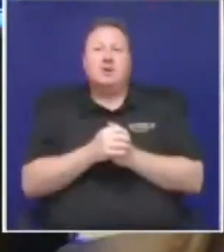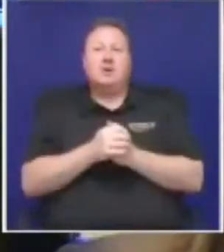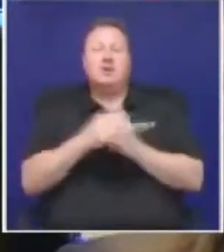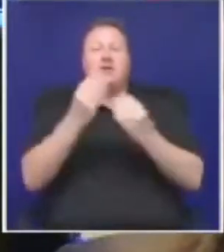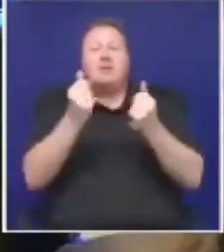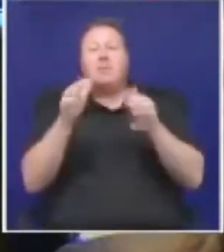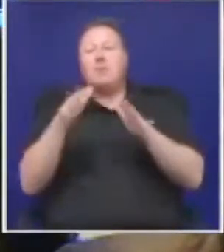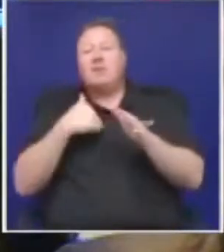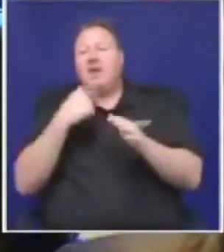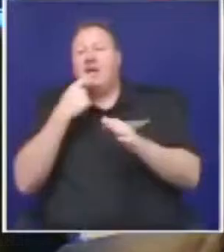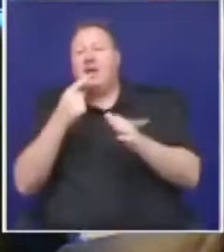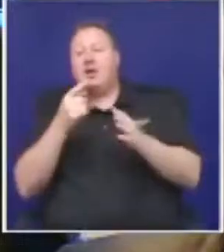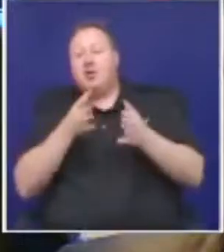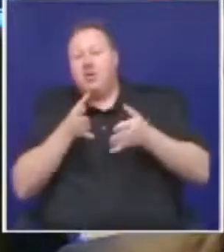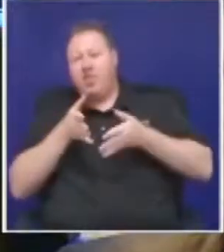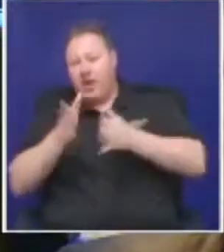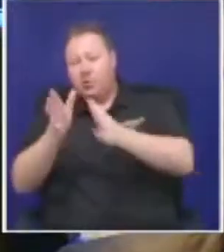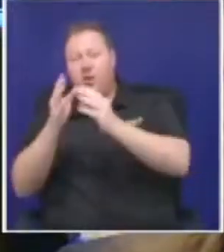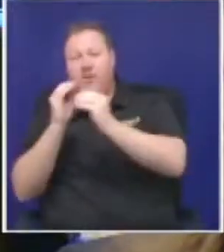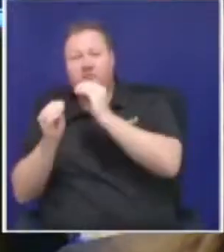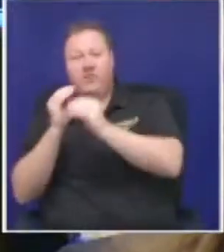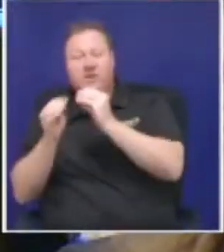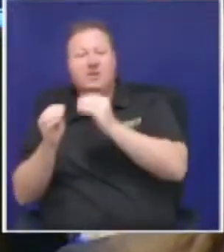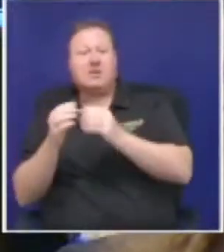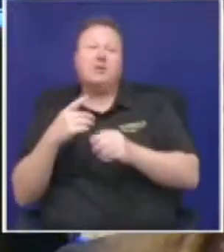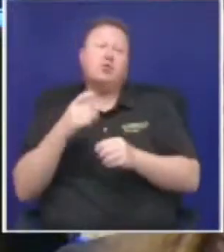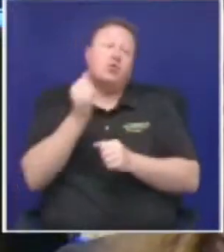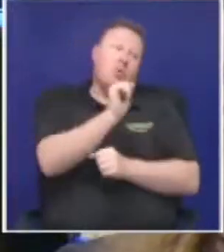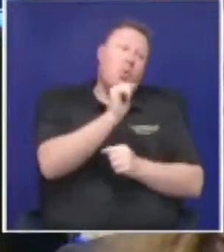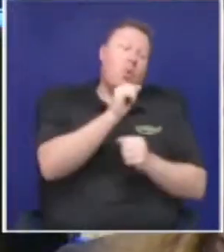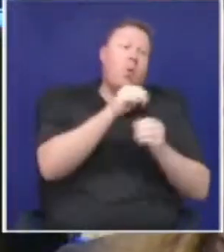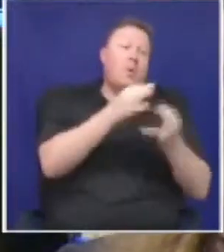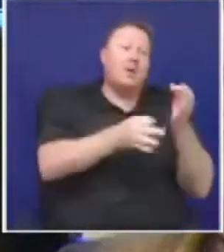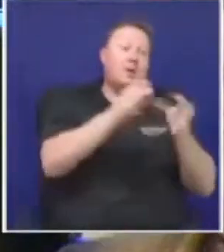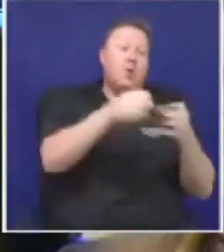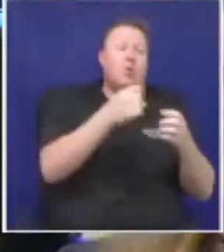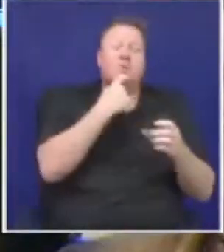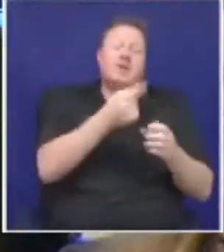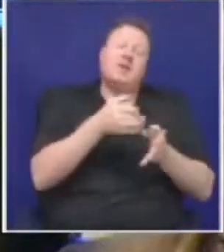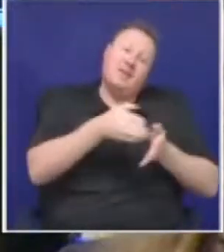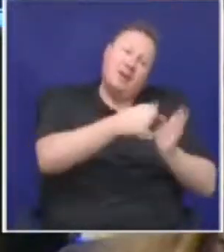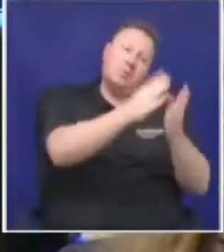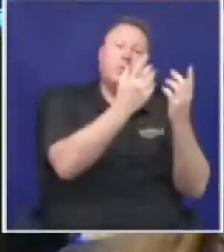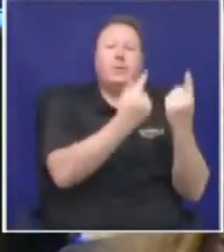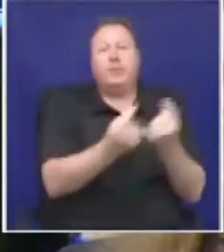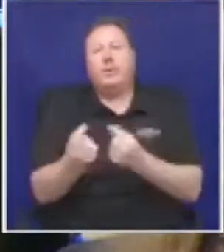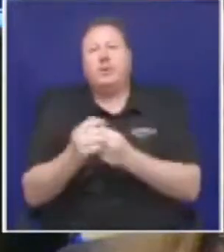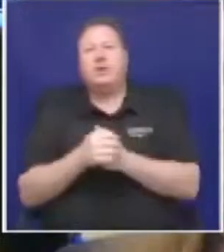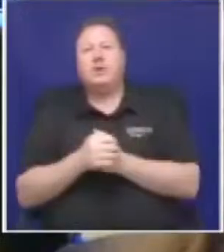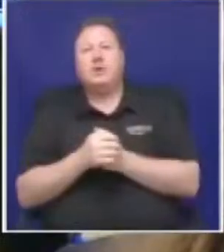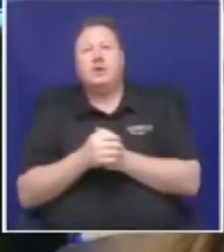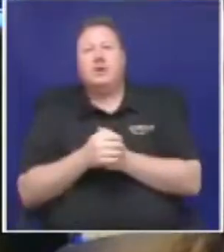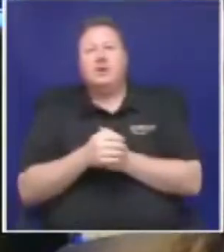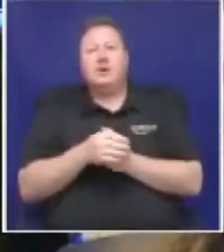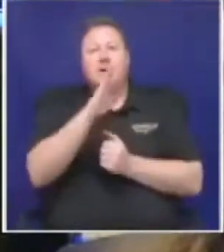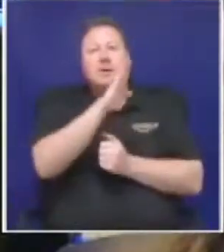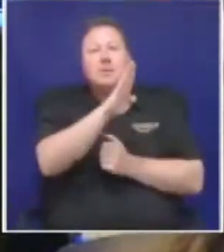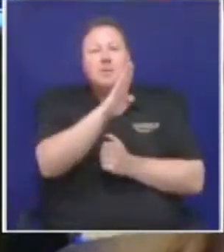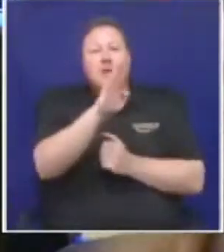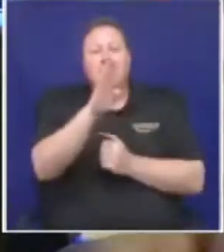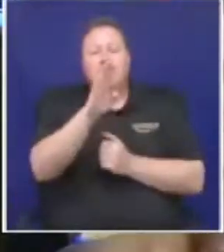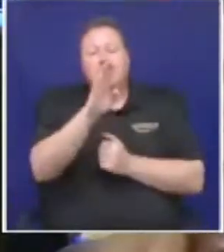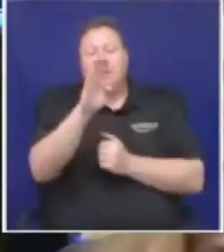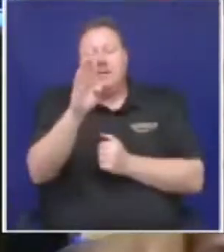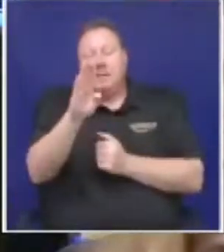way. Now, I welcome that you are reviewing BBBEE, but in that review, I want to ask, can we not focus BBBEE on